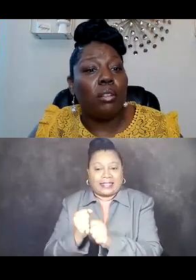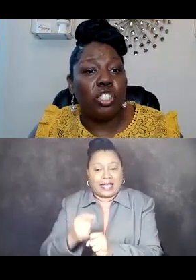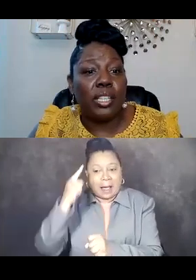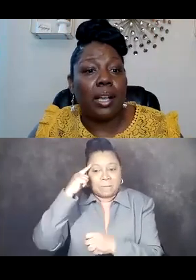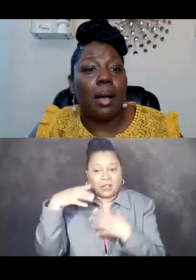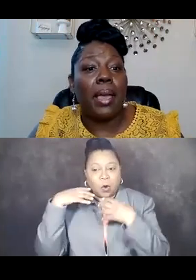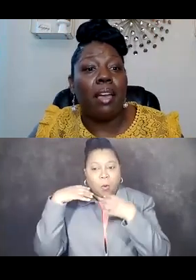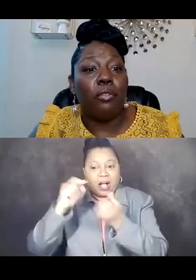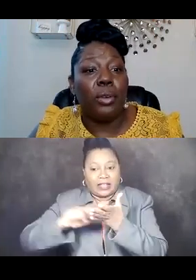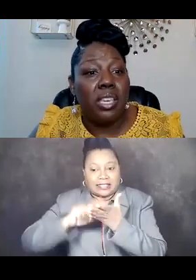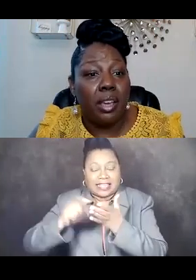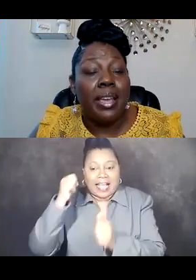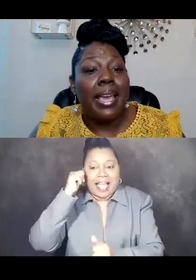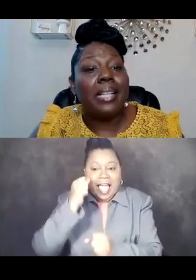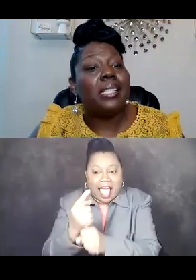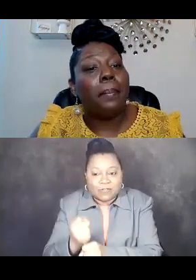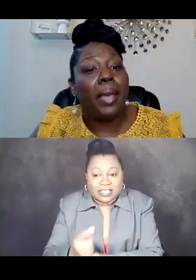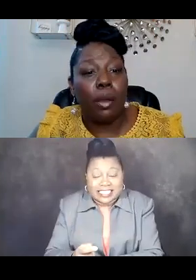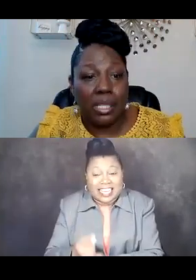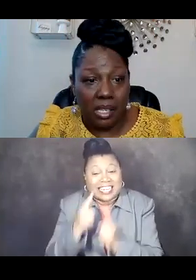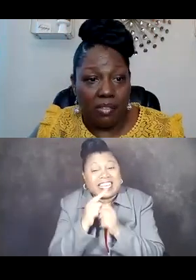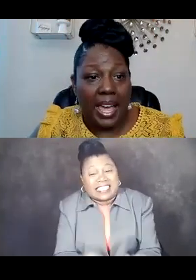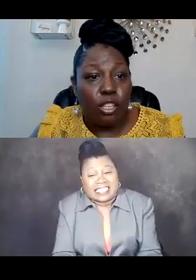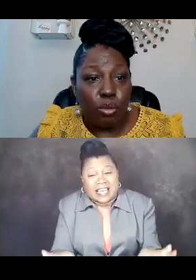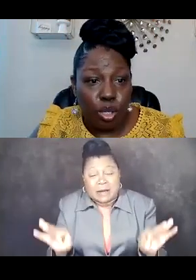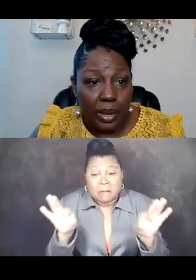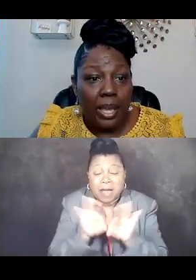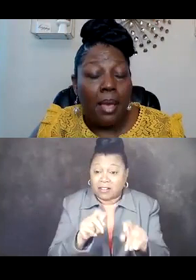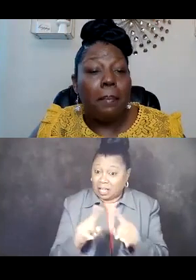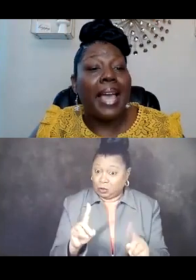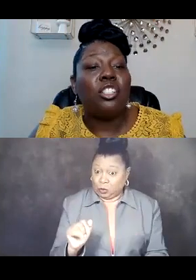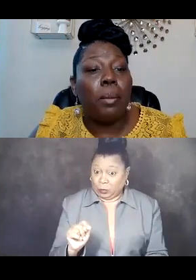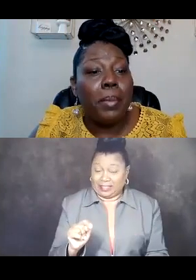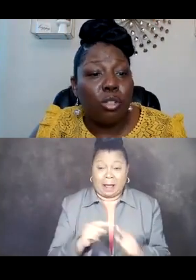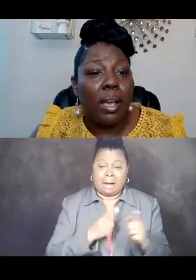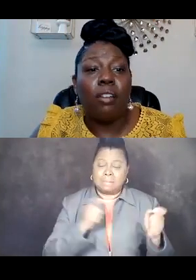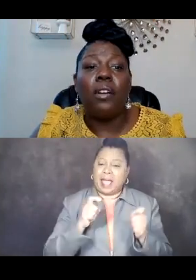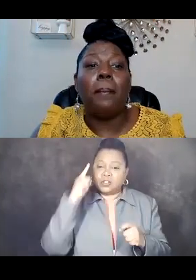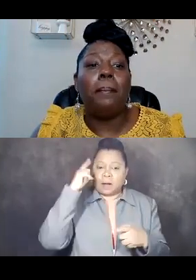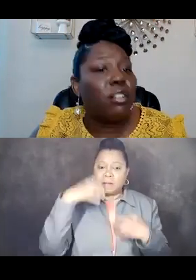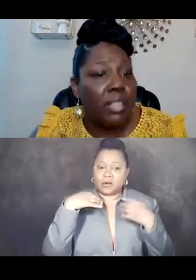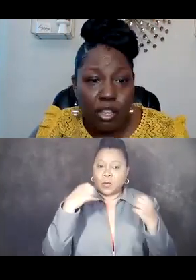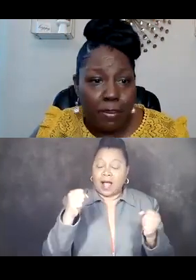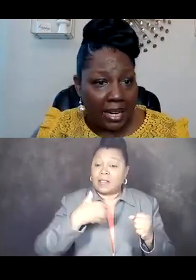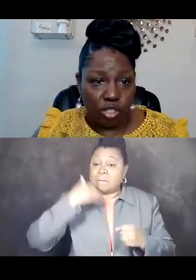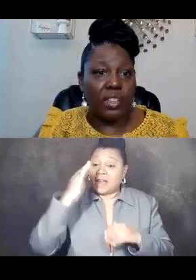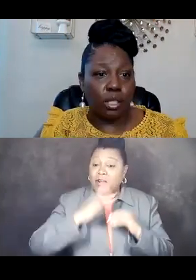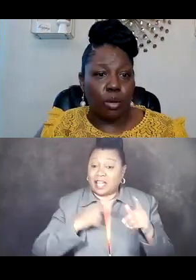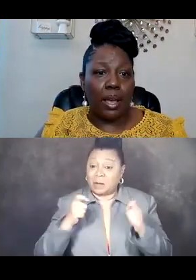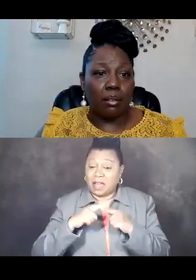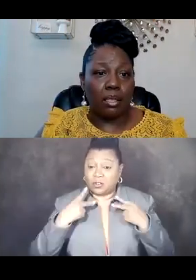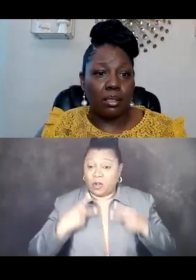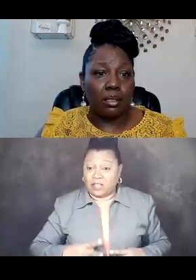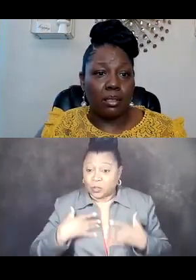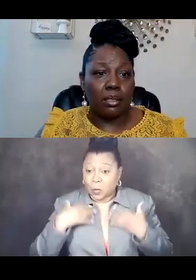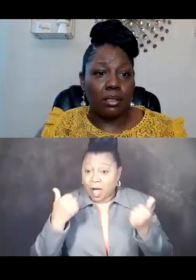mental wellness checkup every year. It's imperative that you do it. Manage your mental health better than you manage your physical